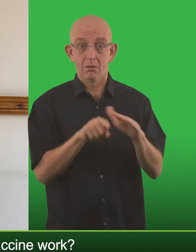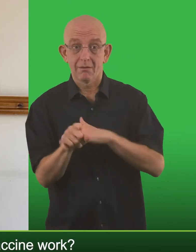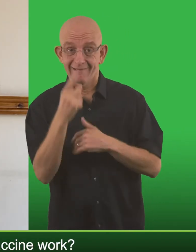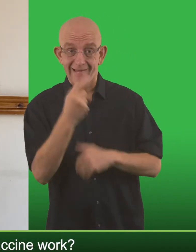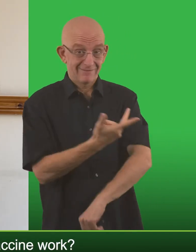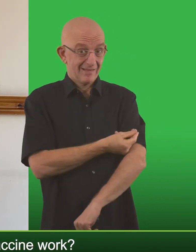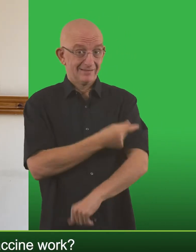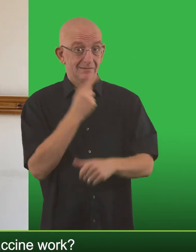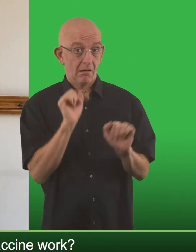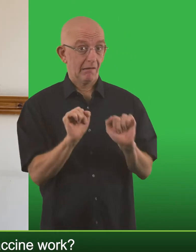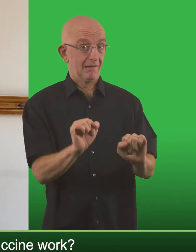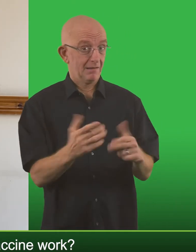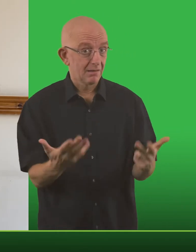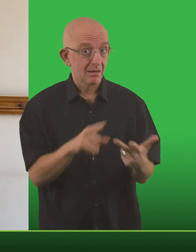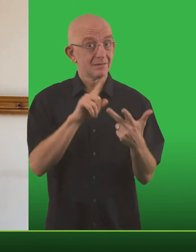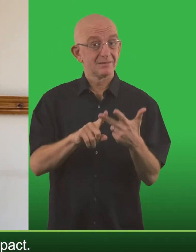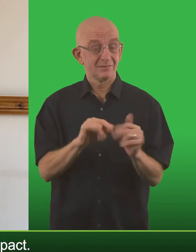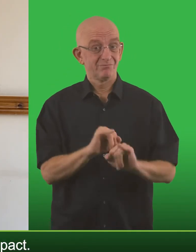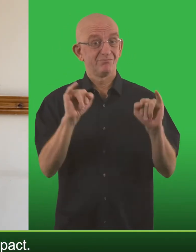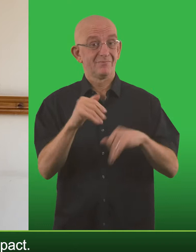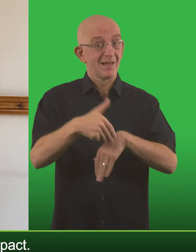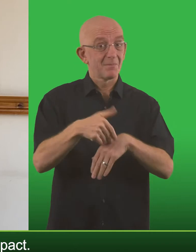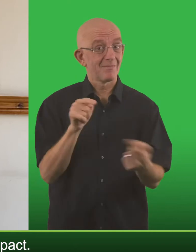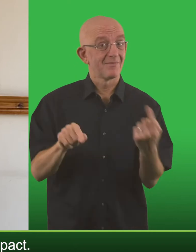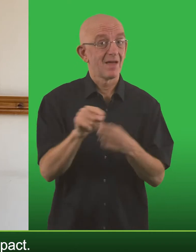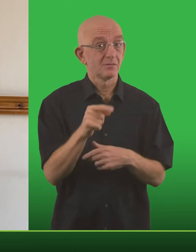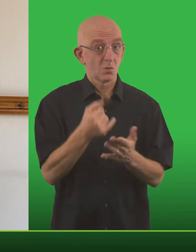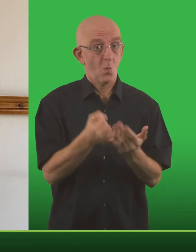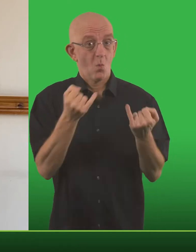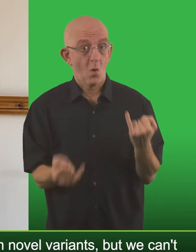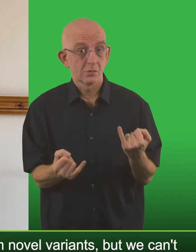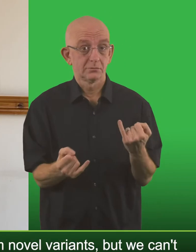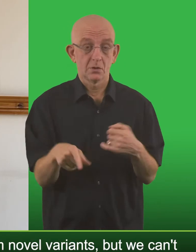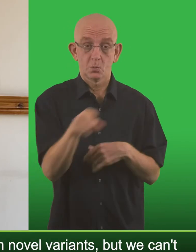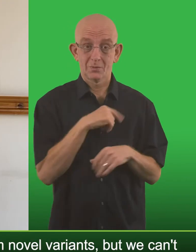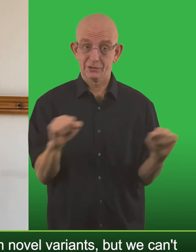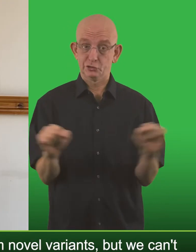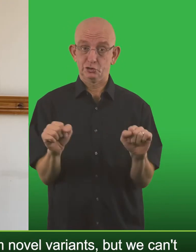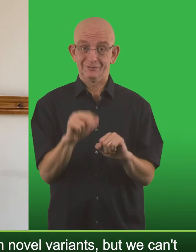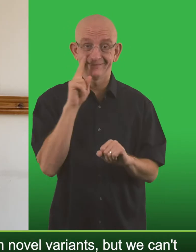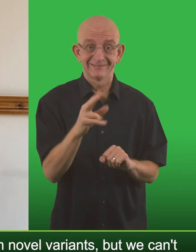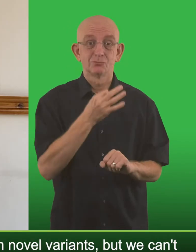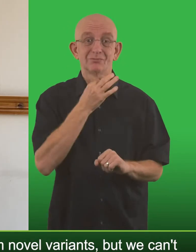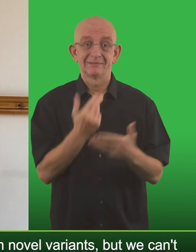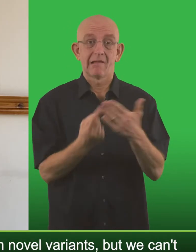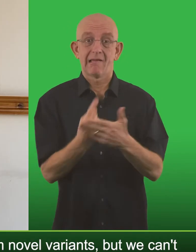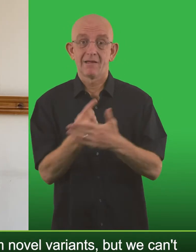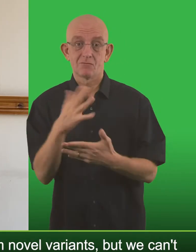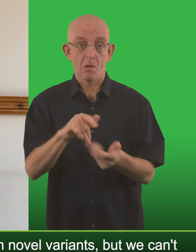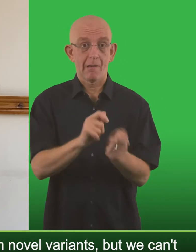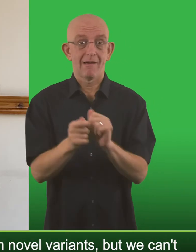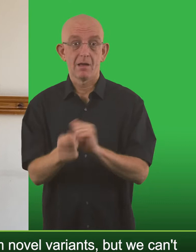Immune escape, will the vaccine work? And more severe impact. So currently we're not seeing much risk